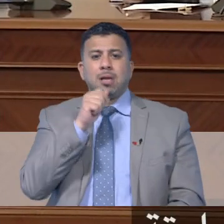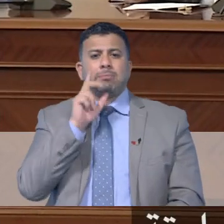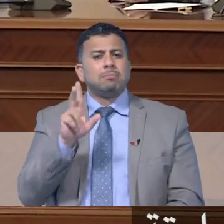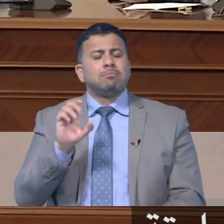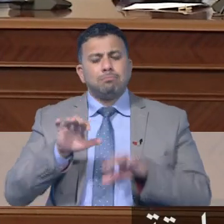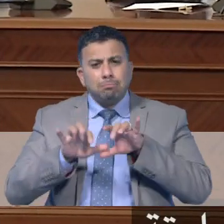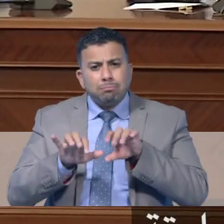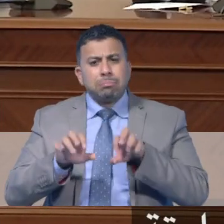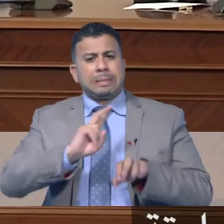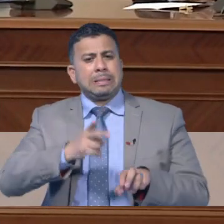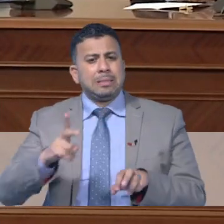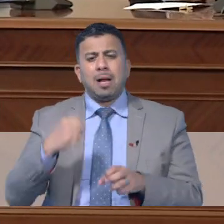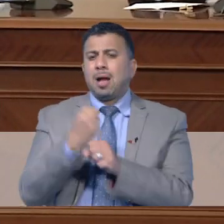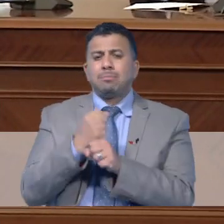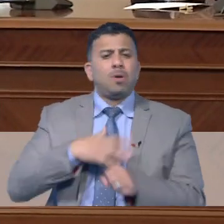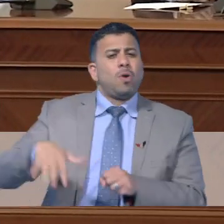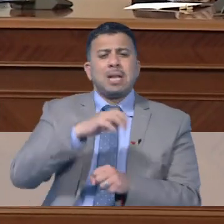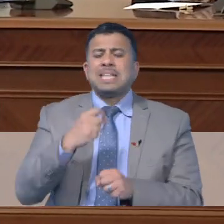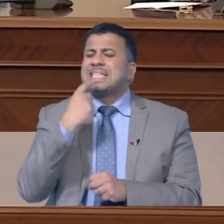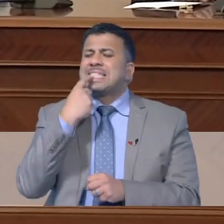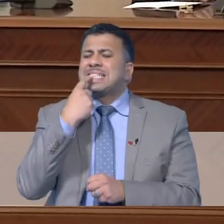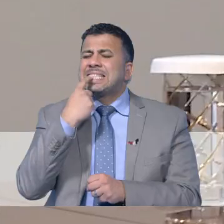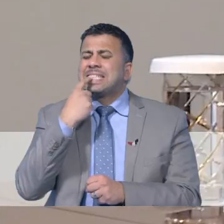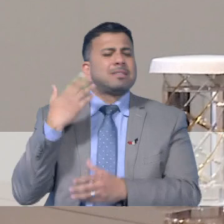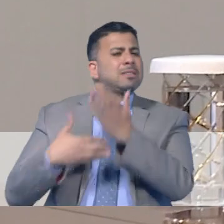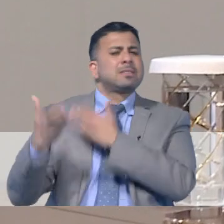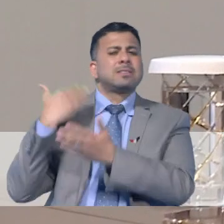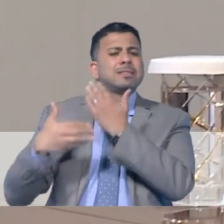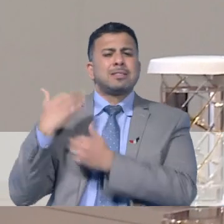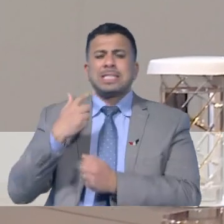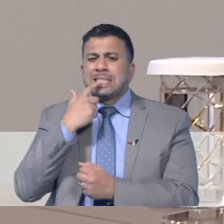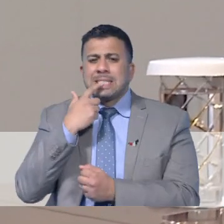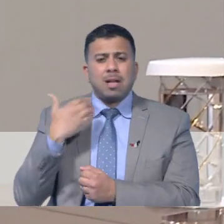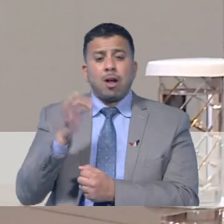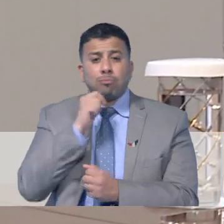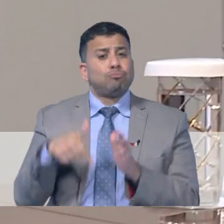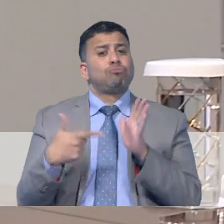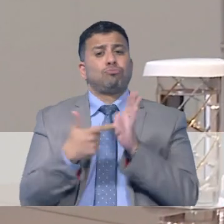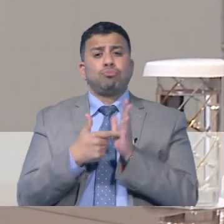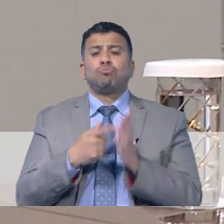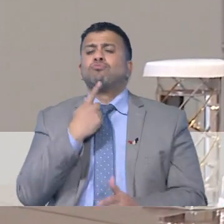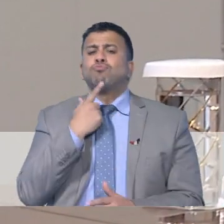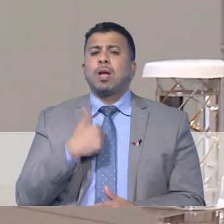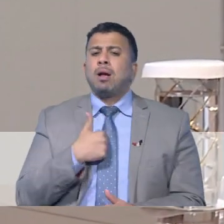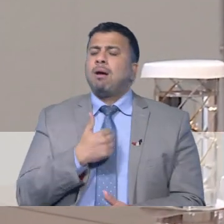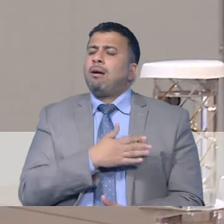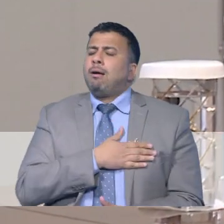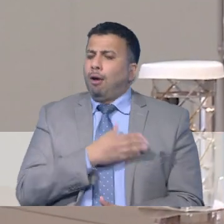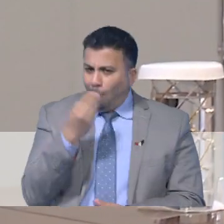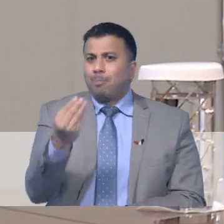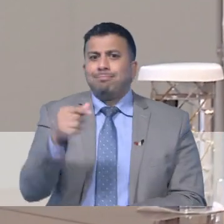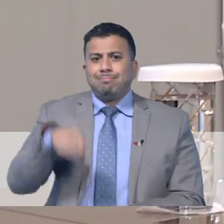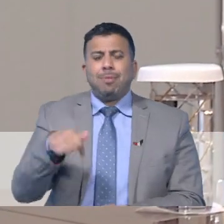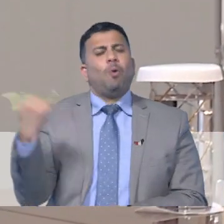collection that His Highness has gathered together over the years. And we are truly very, very grateful for